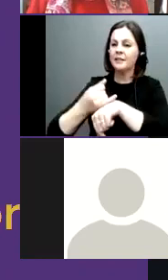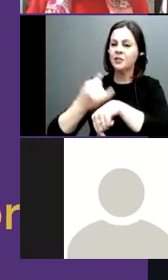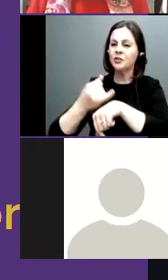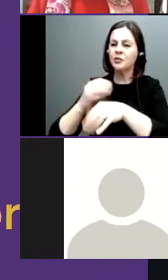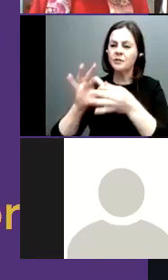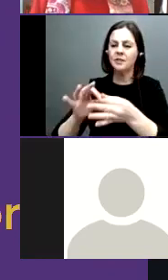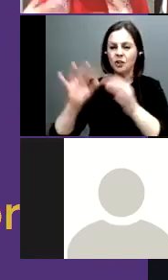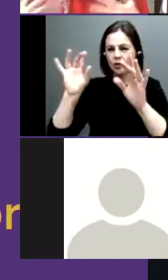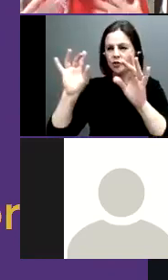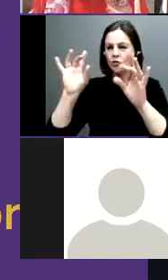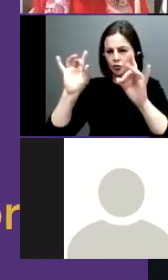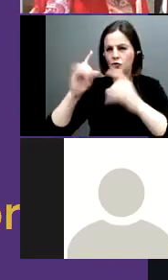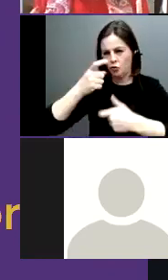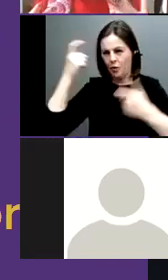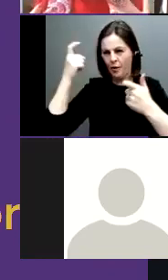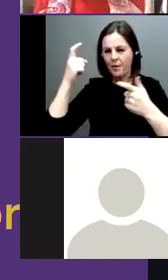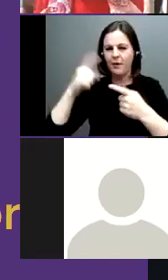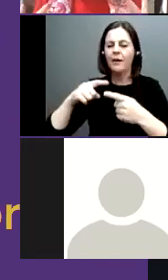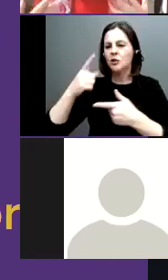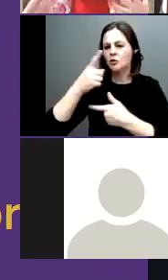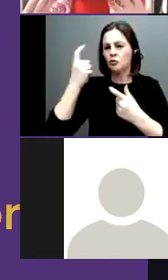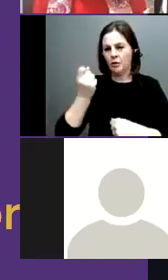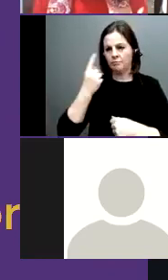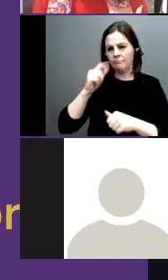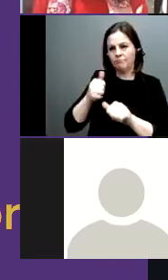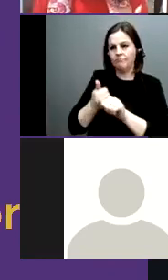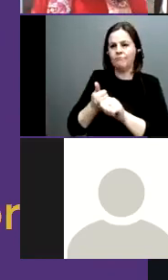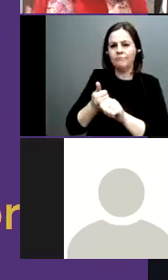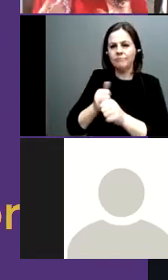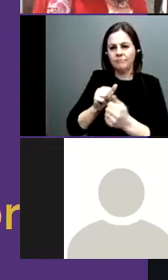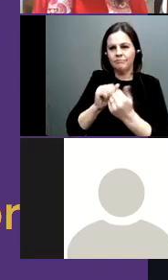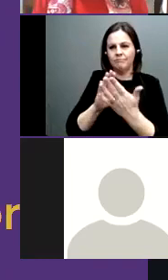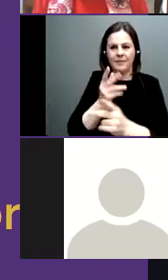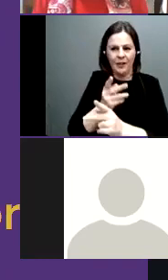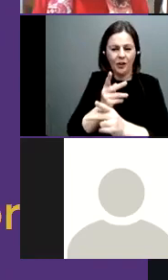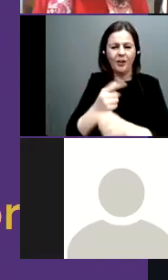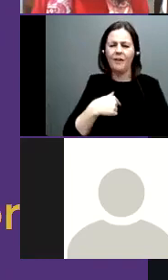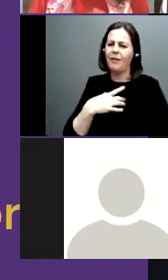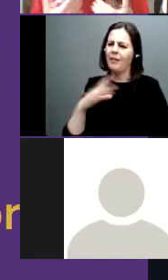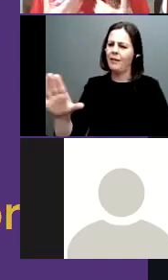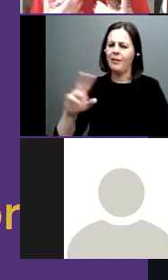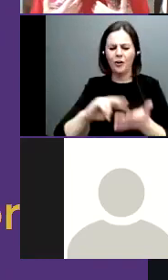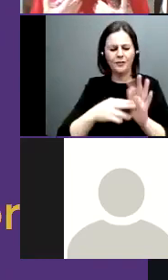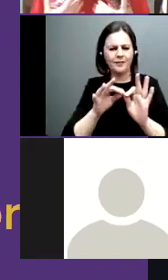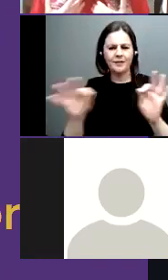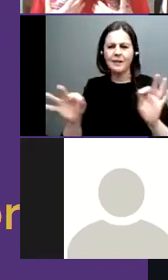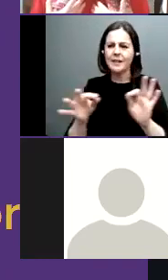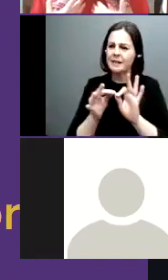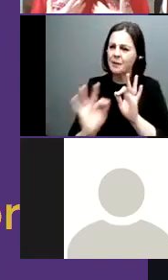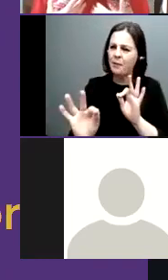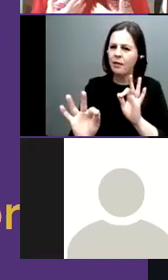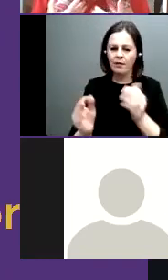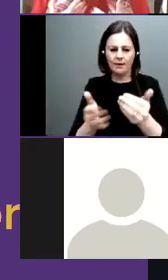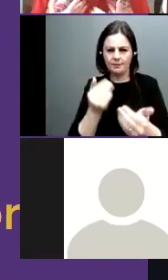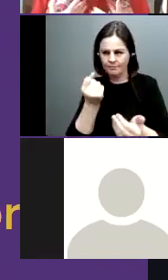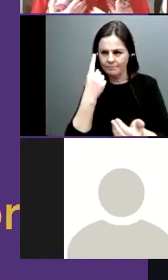Care. And I really liked it because it was simple, it was accessible, and it really